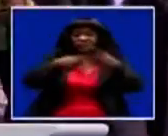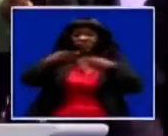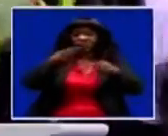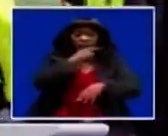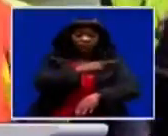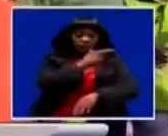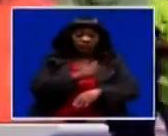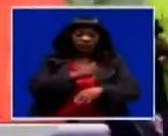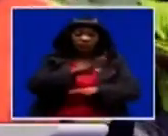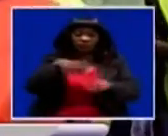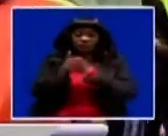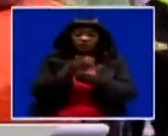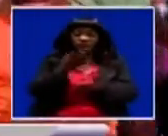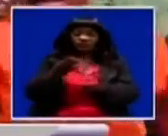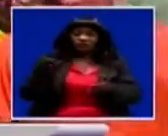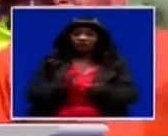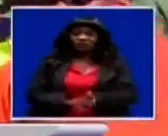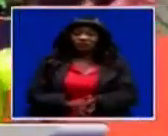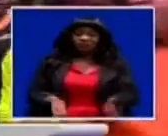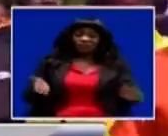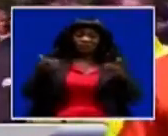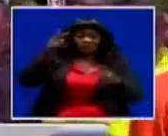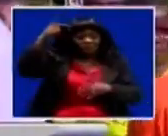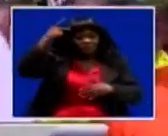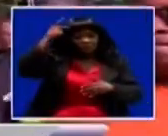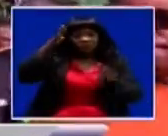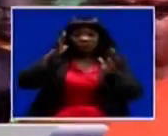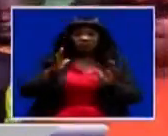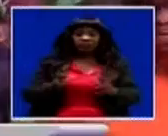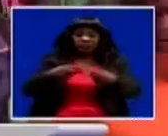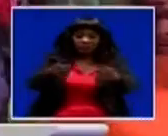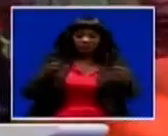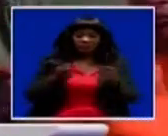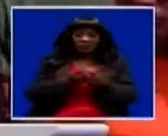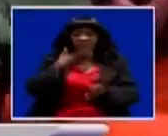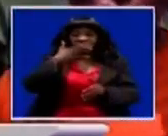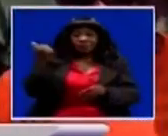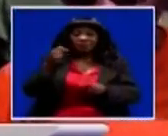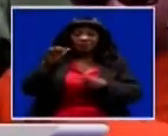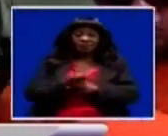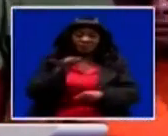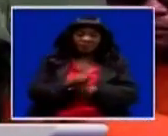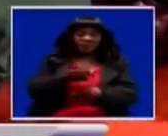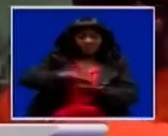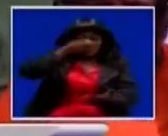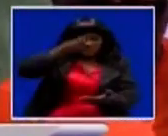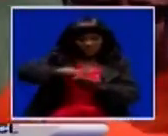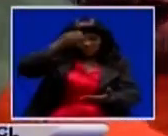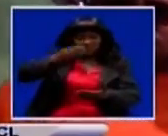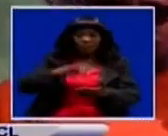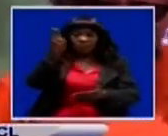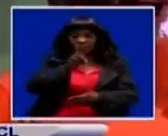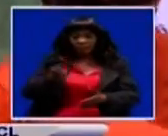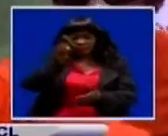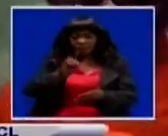President Lungu also urged political players in Zambia to learn best democratic practices. I think so far so good. The region is becoming democratic,